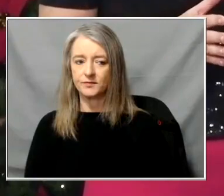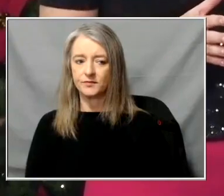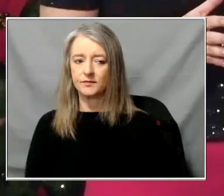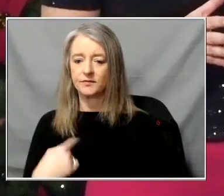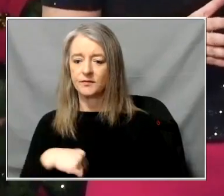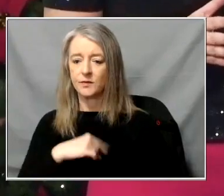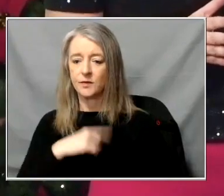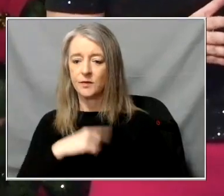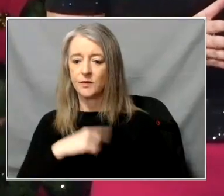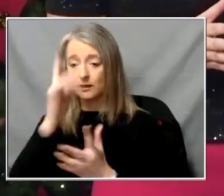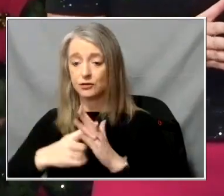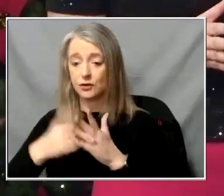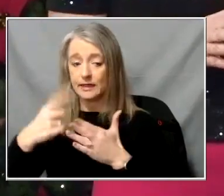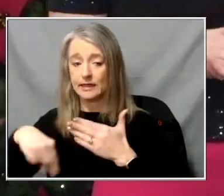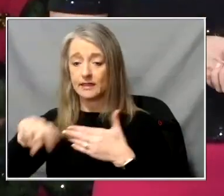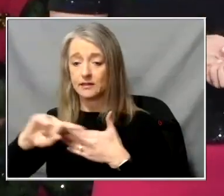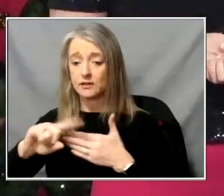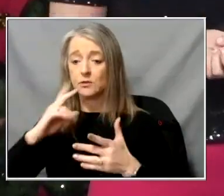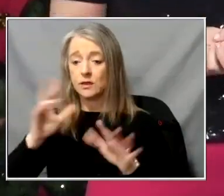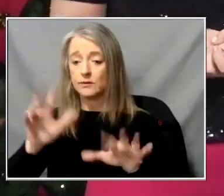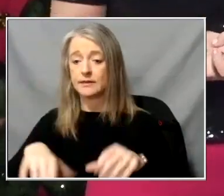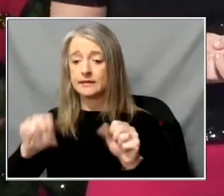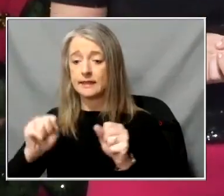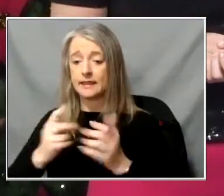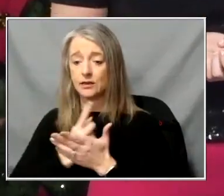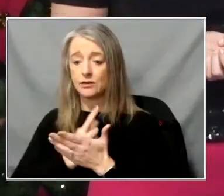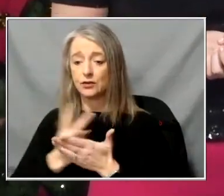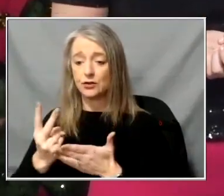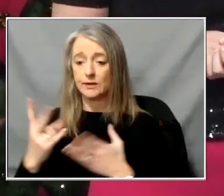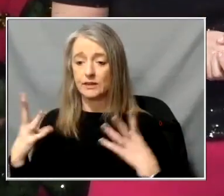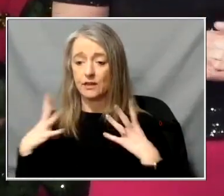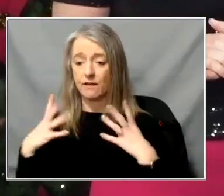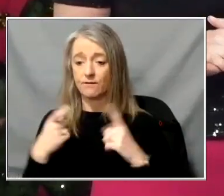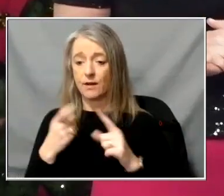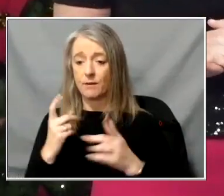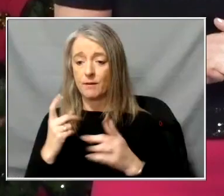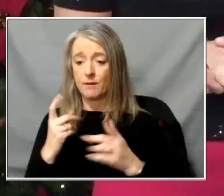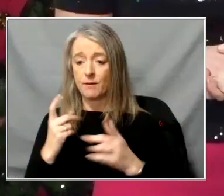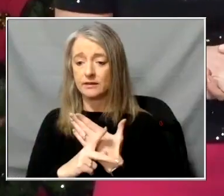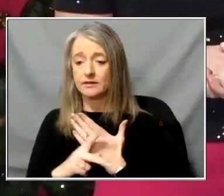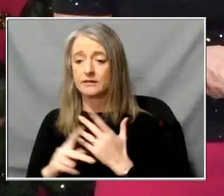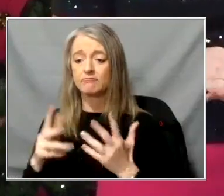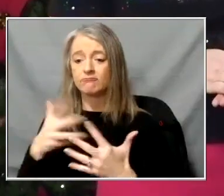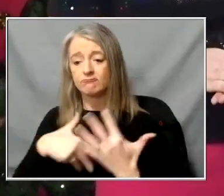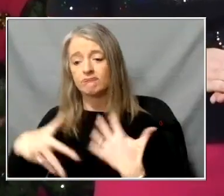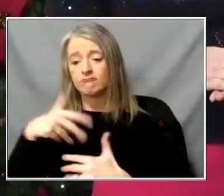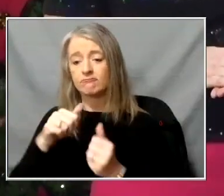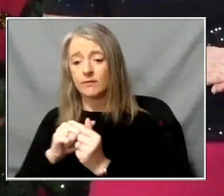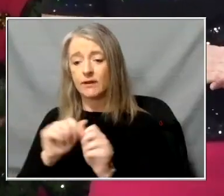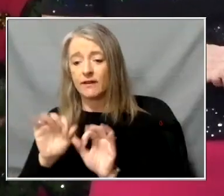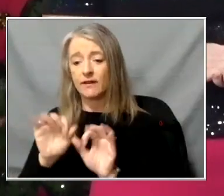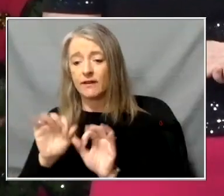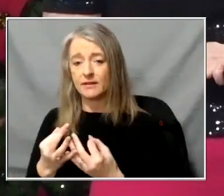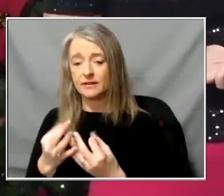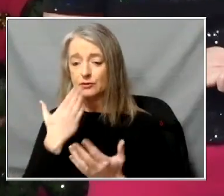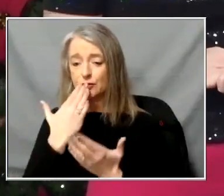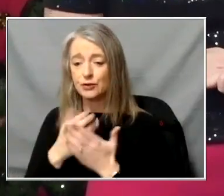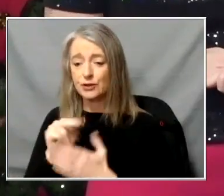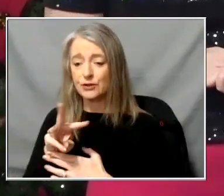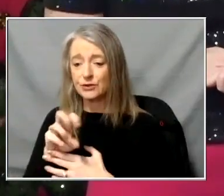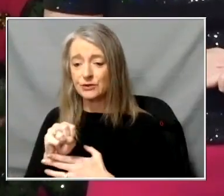cancer? Gallbladder cancer is a thing. Okay. We see it pretty rarely. Okay. I'd say the